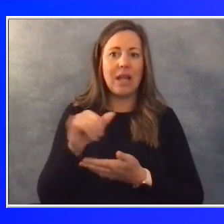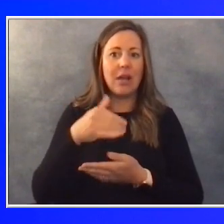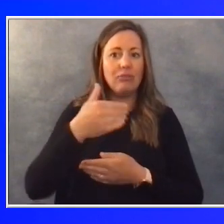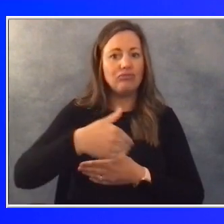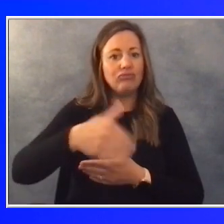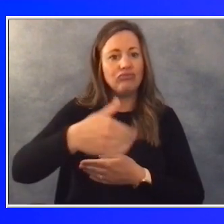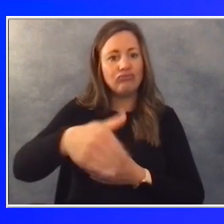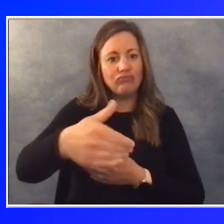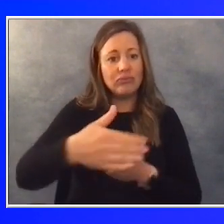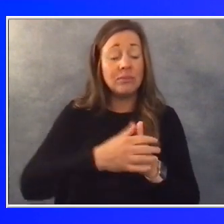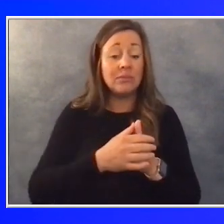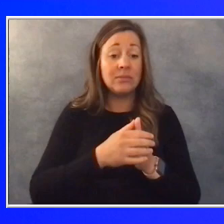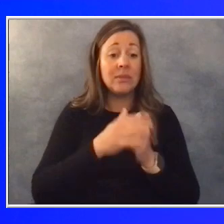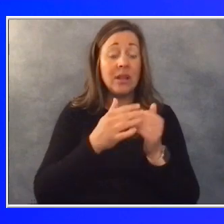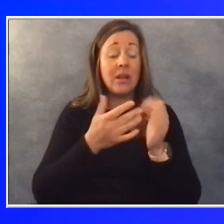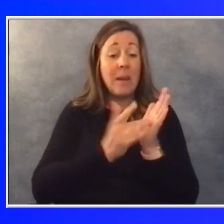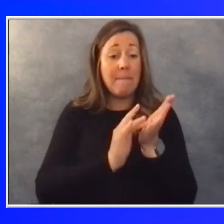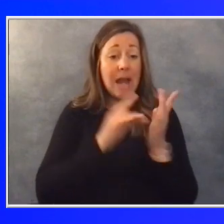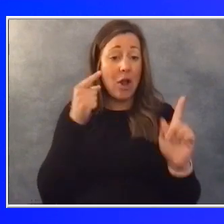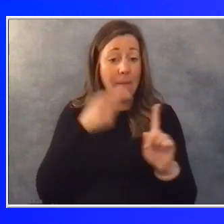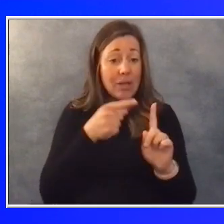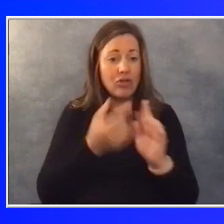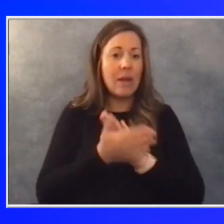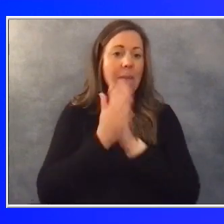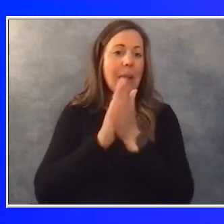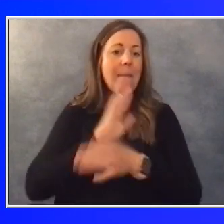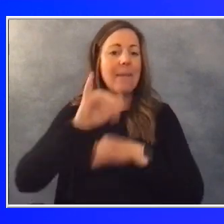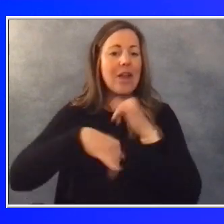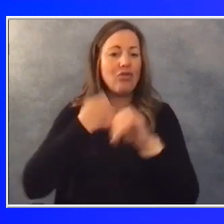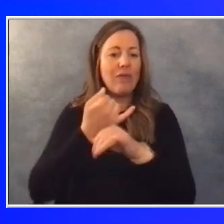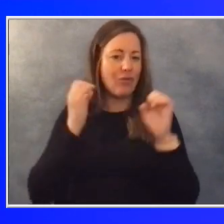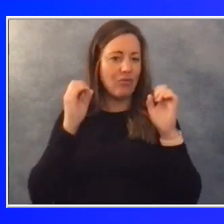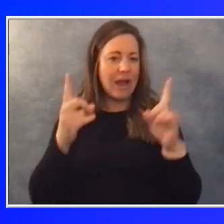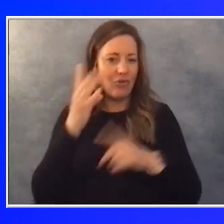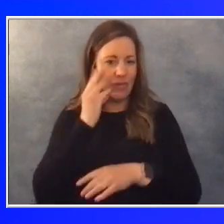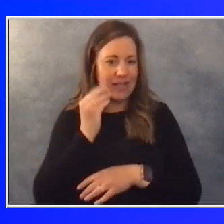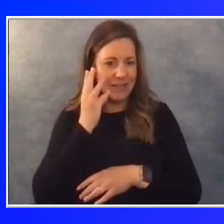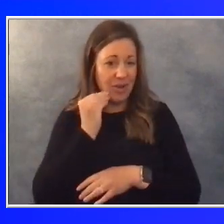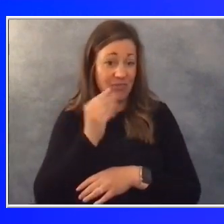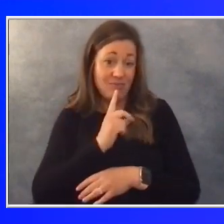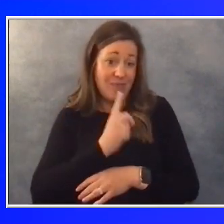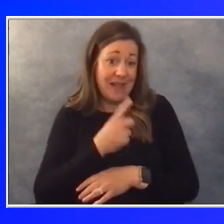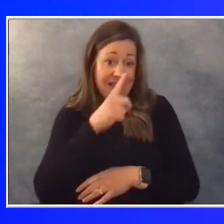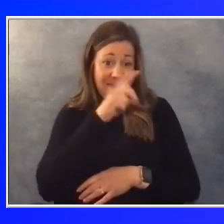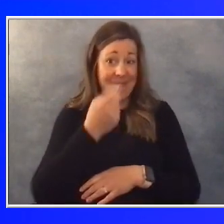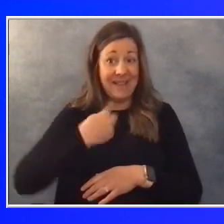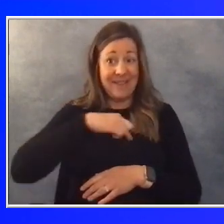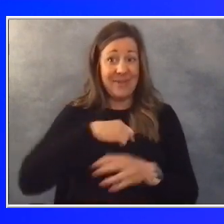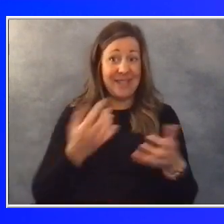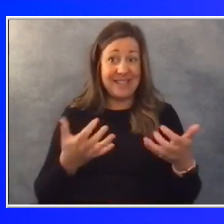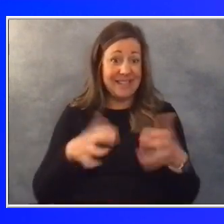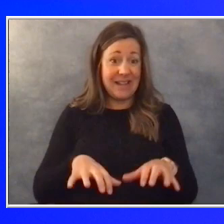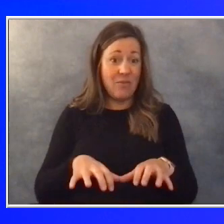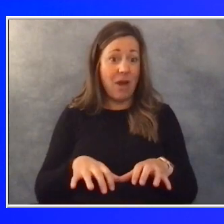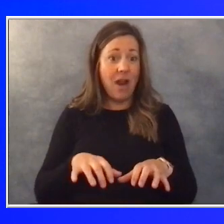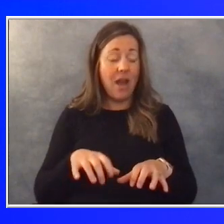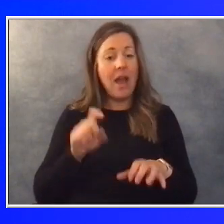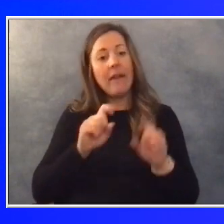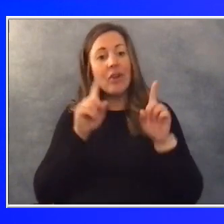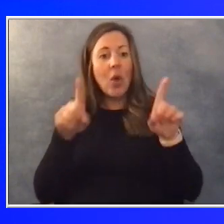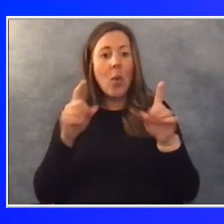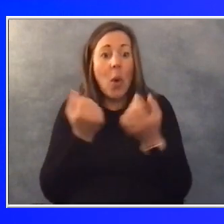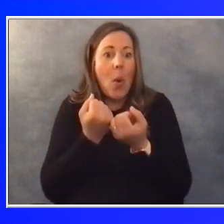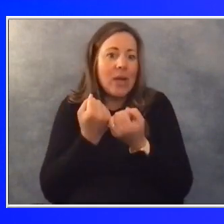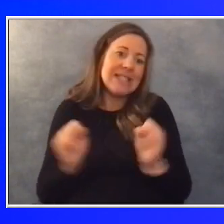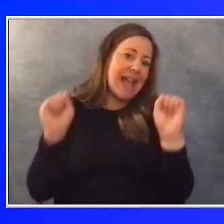medical mission to an international education experience, because we didn't want to go be the great saviors who came down to